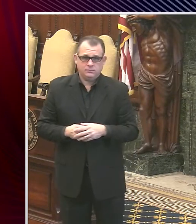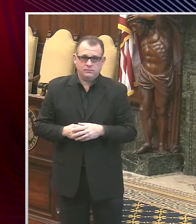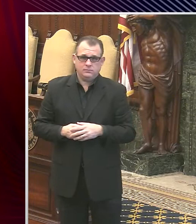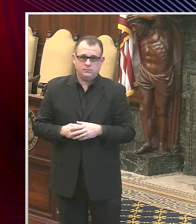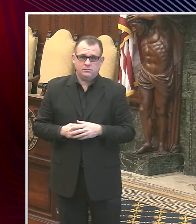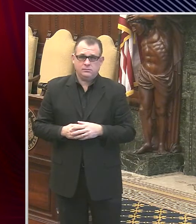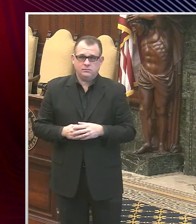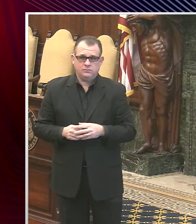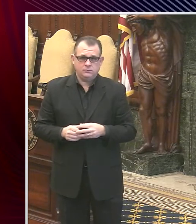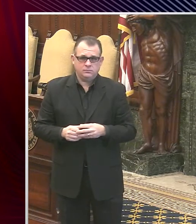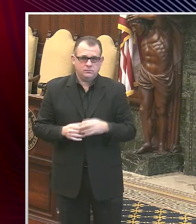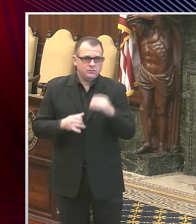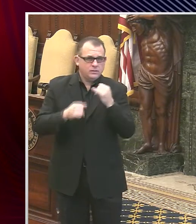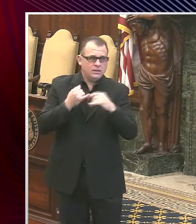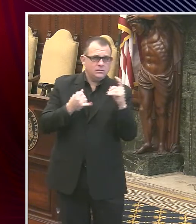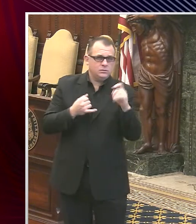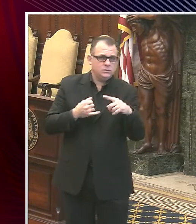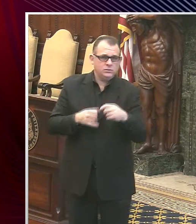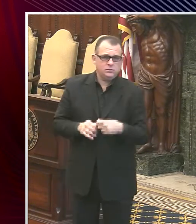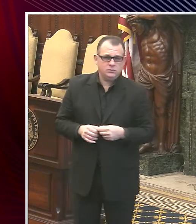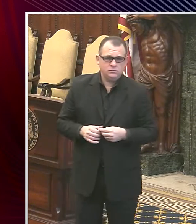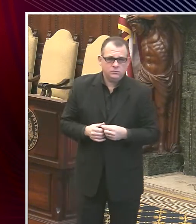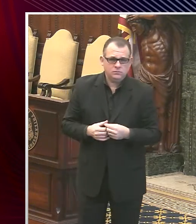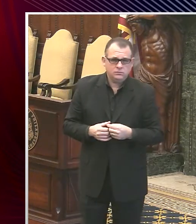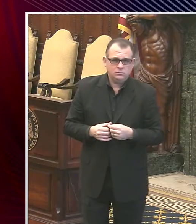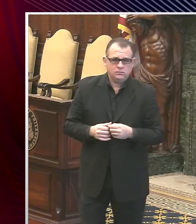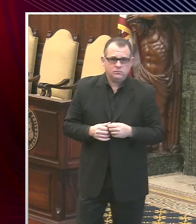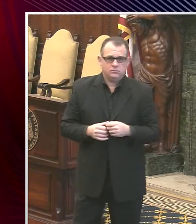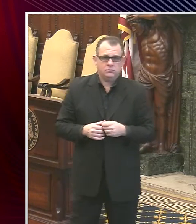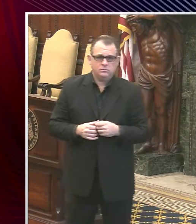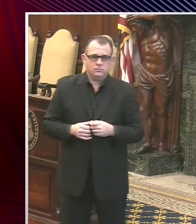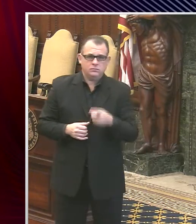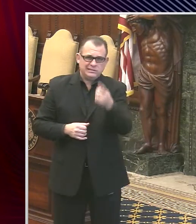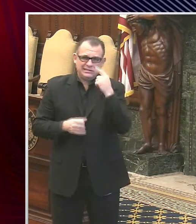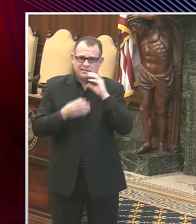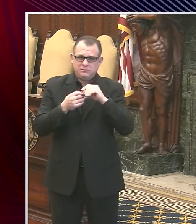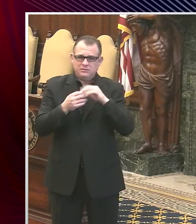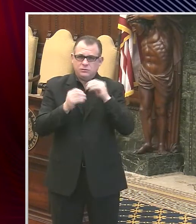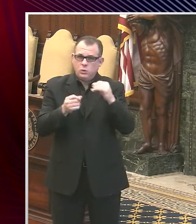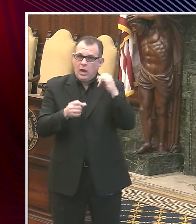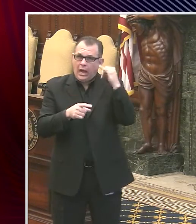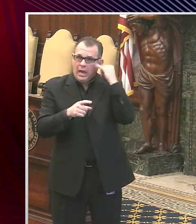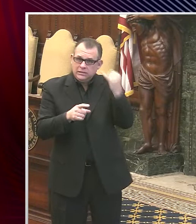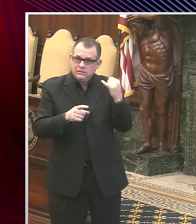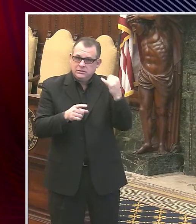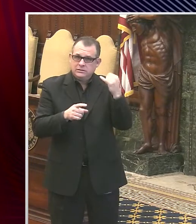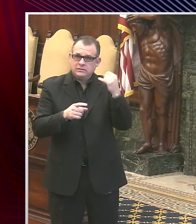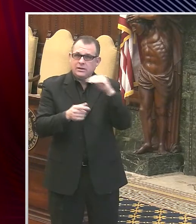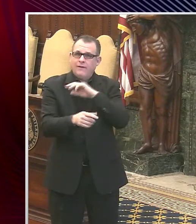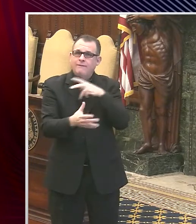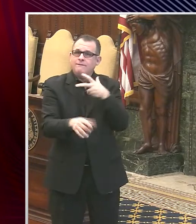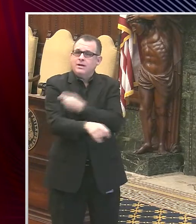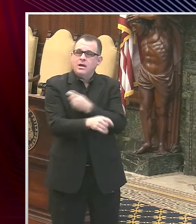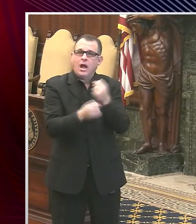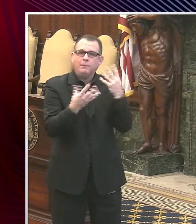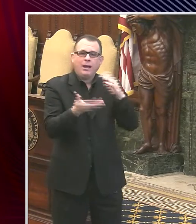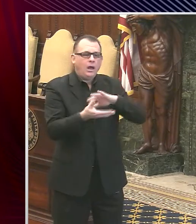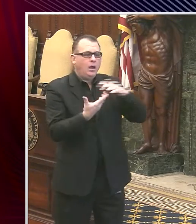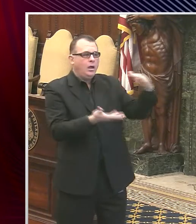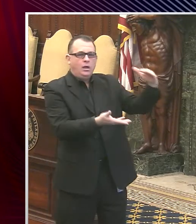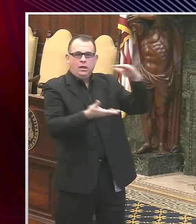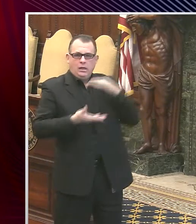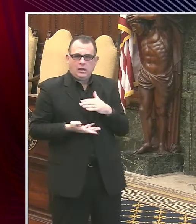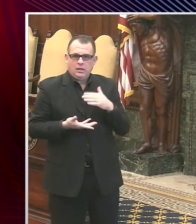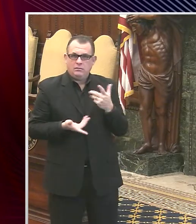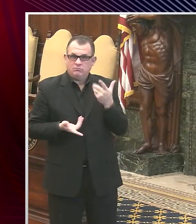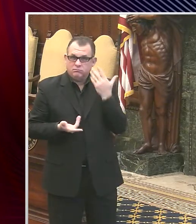compared to our peers who are doing well. Last question I have for you. You've raised this concern about no idea of the amount of vaccine you'll get